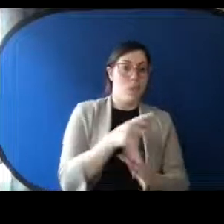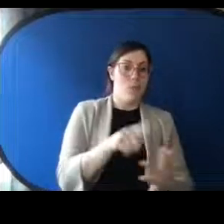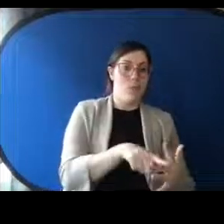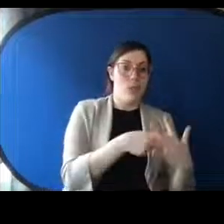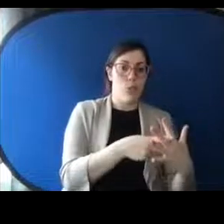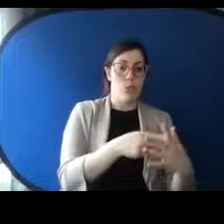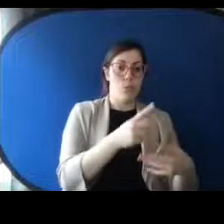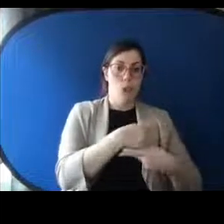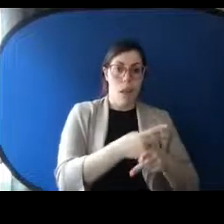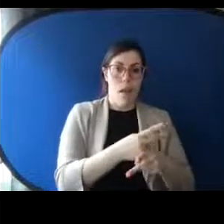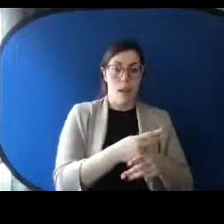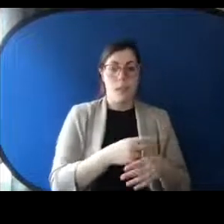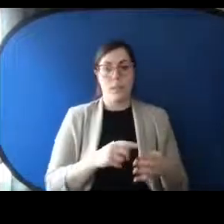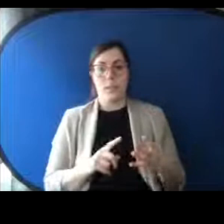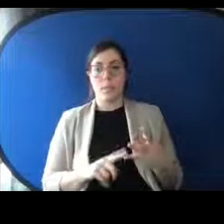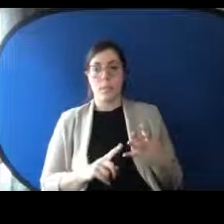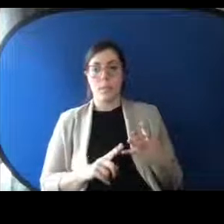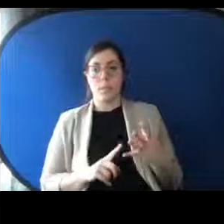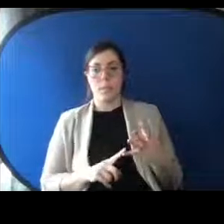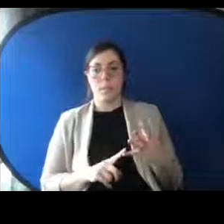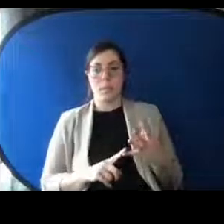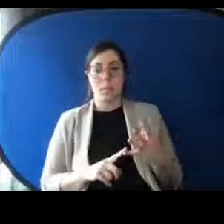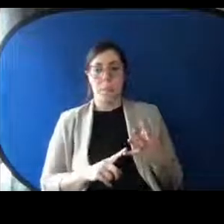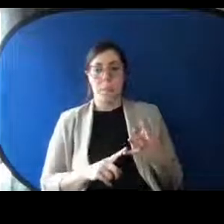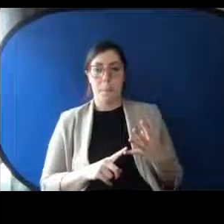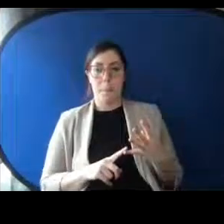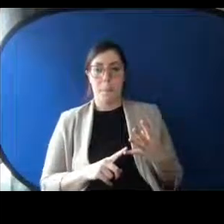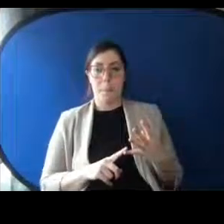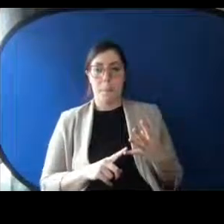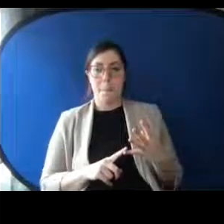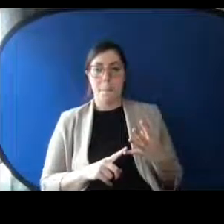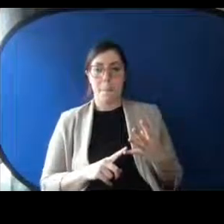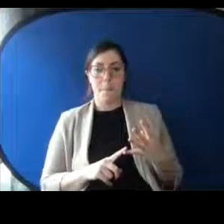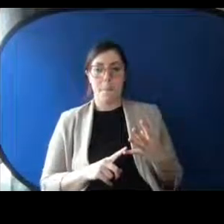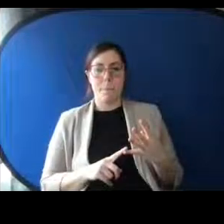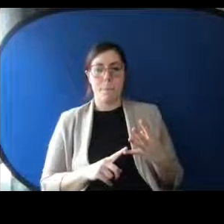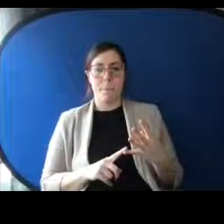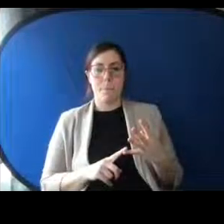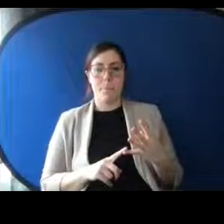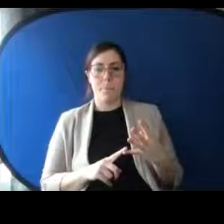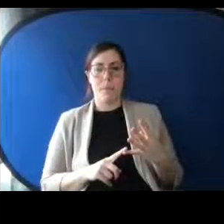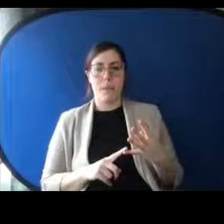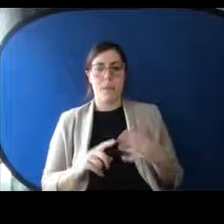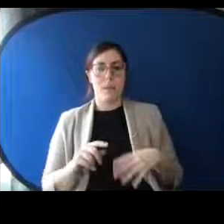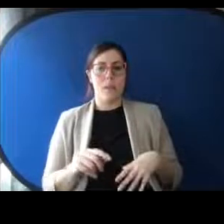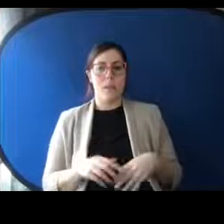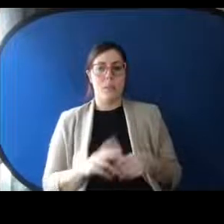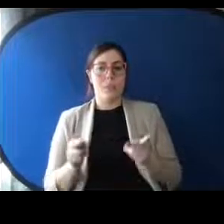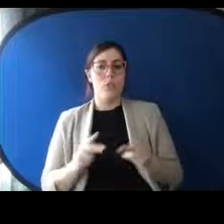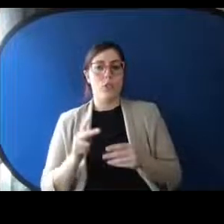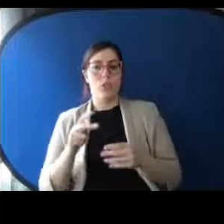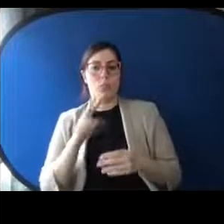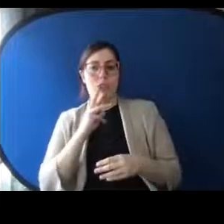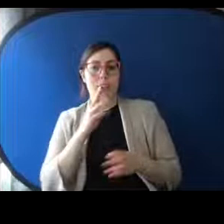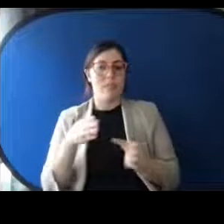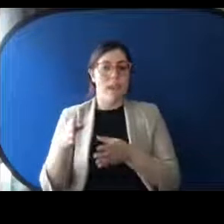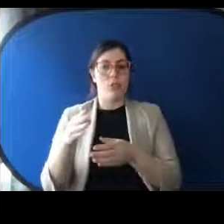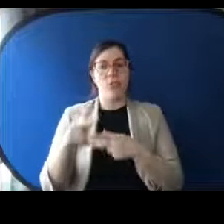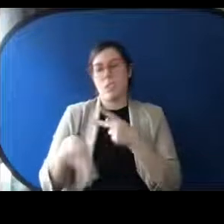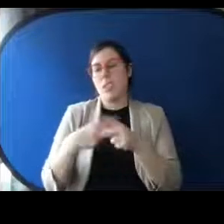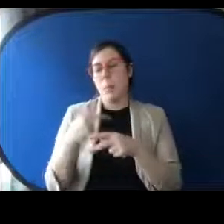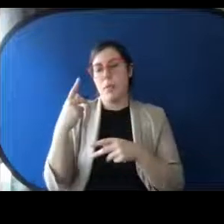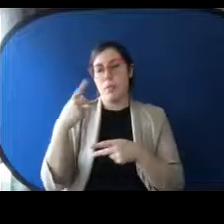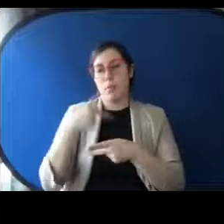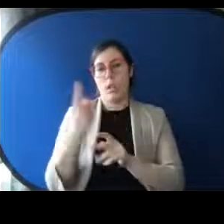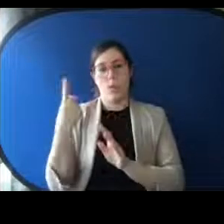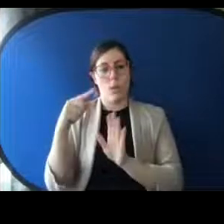marine navigation are all considered derivative products. Slide, please. Okay, the table